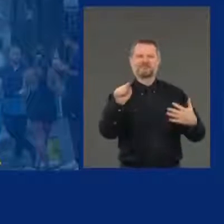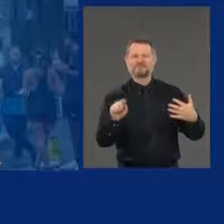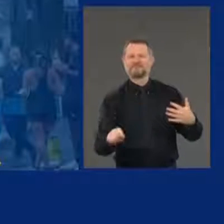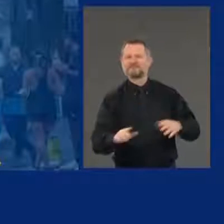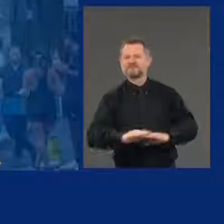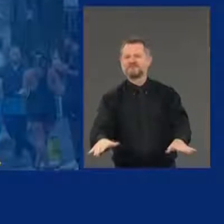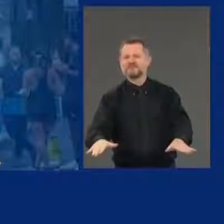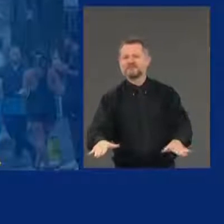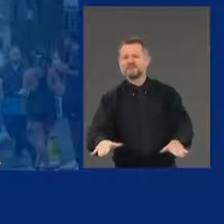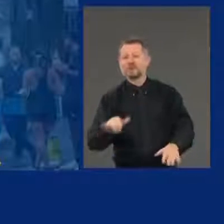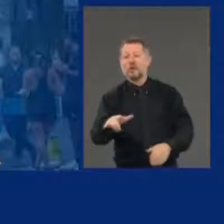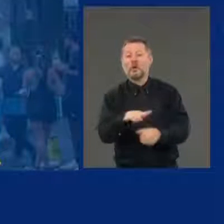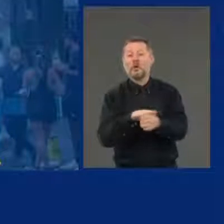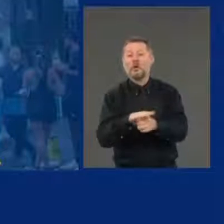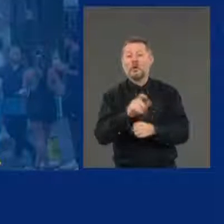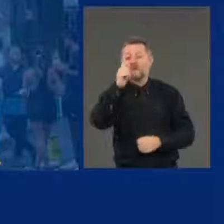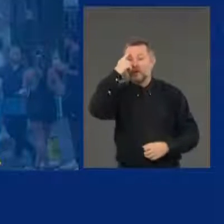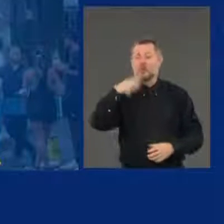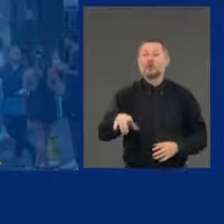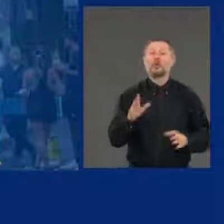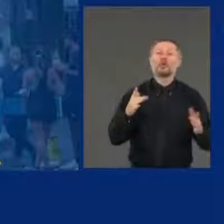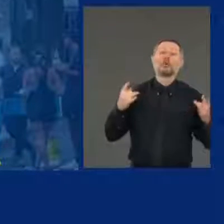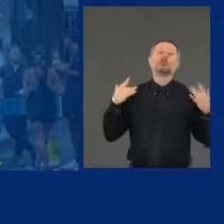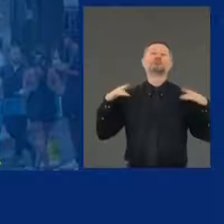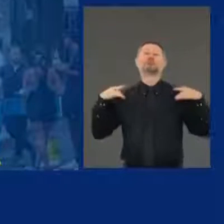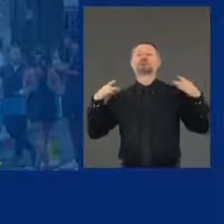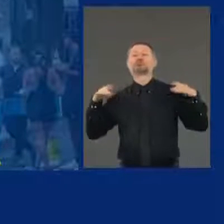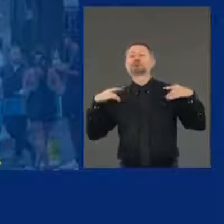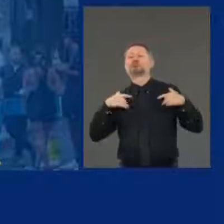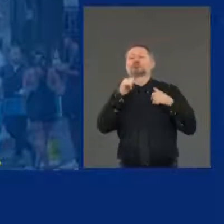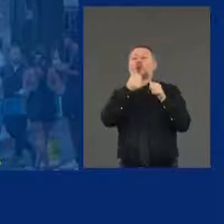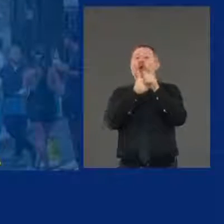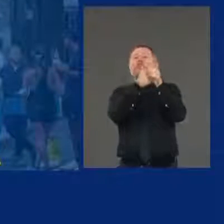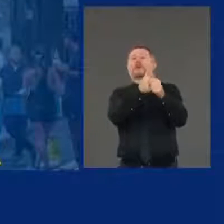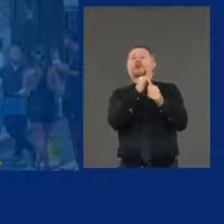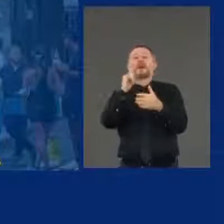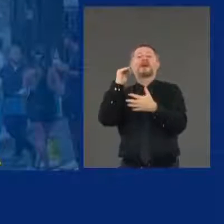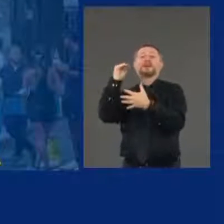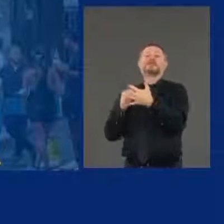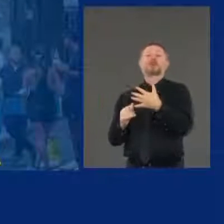those local governments did not comply with the law.